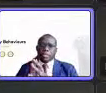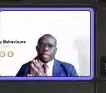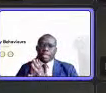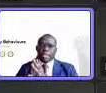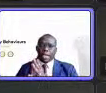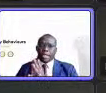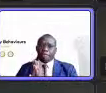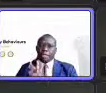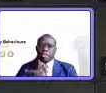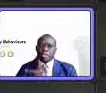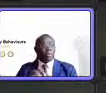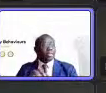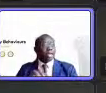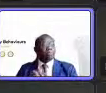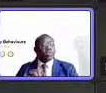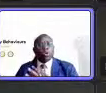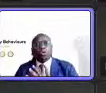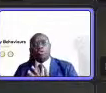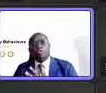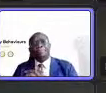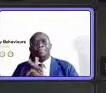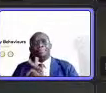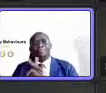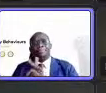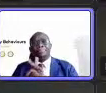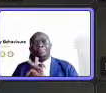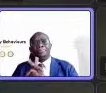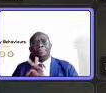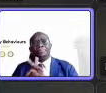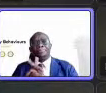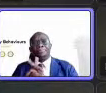also want to start at the very top in terms of